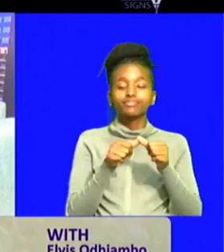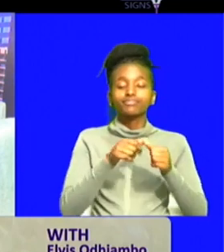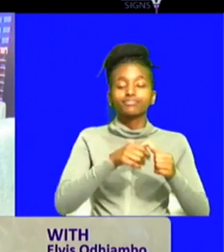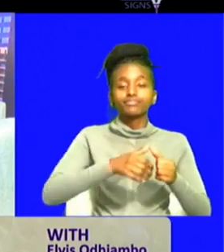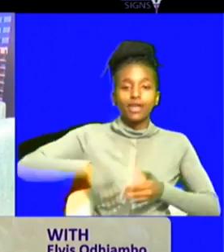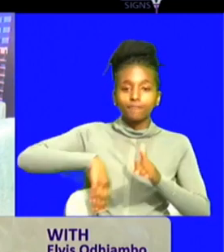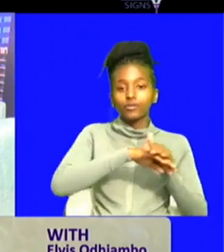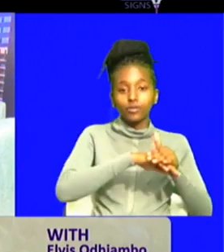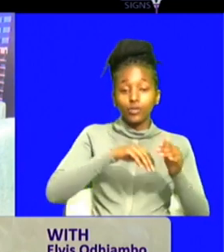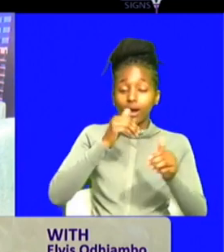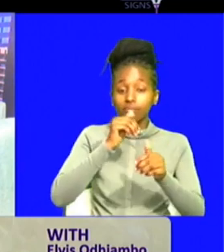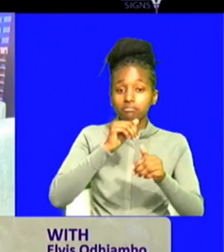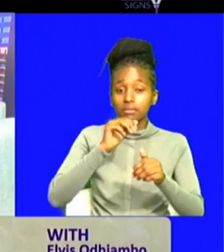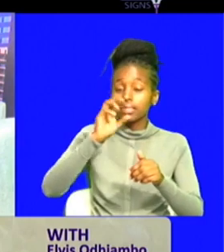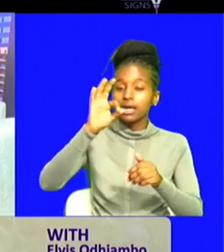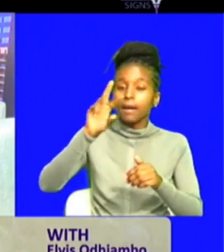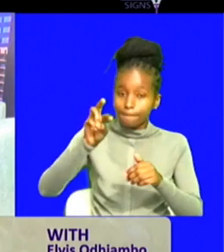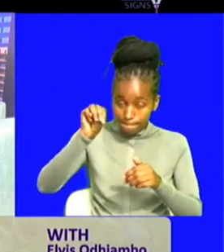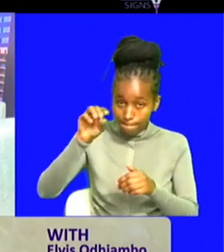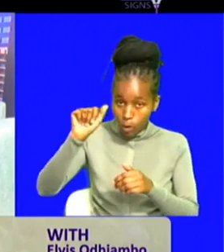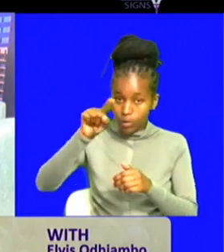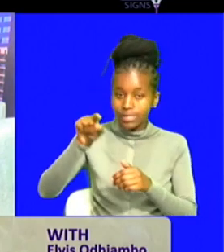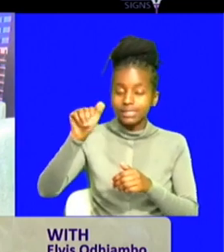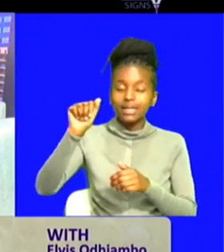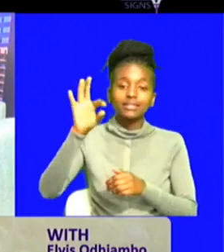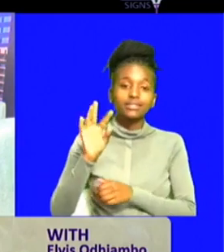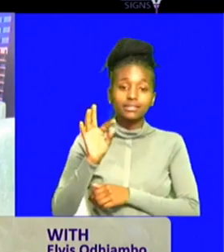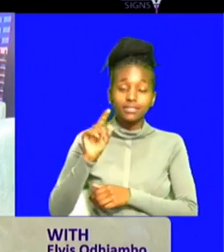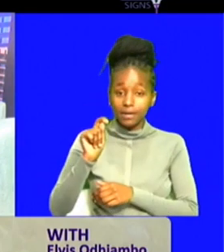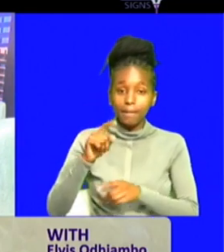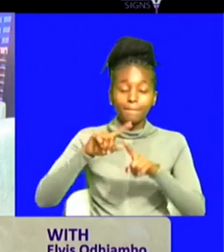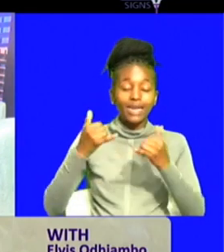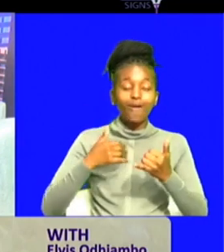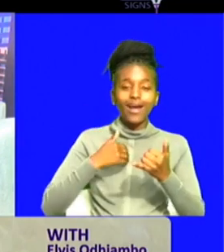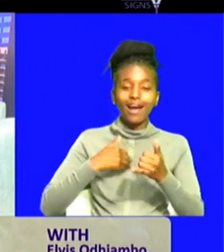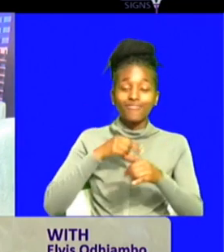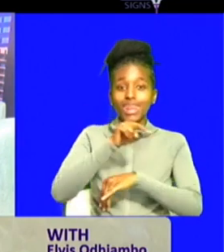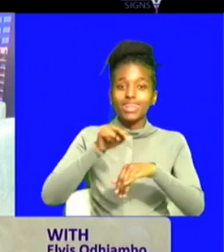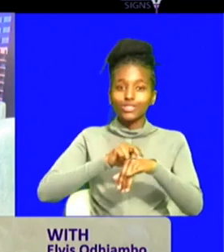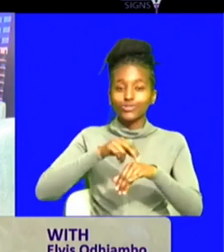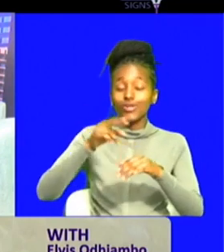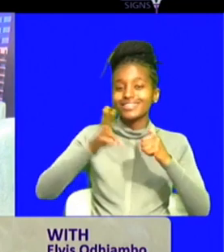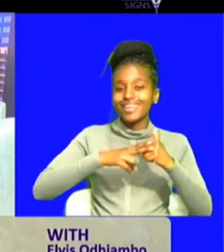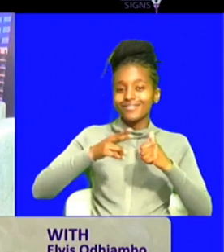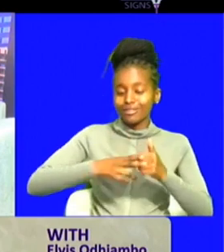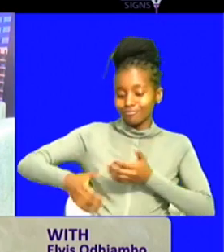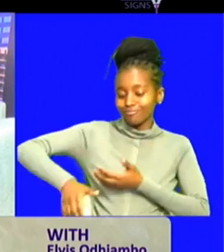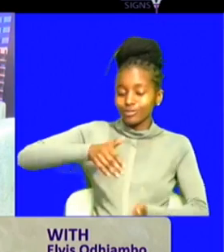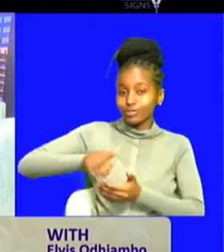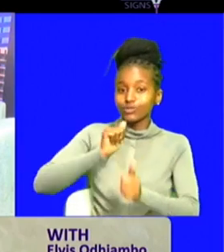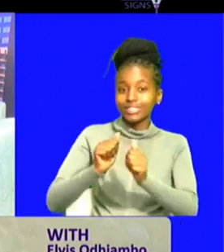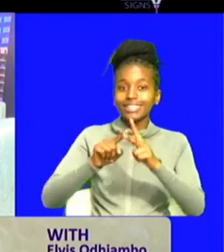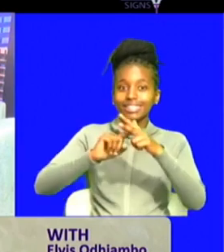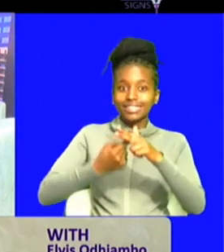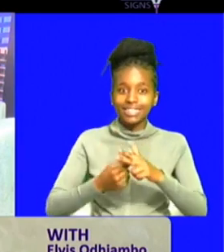Bet Cup finals. Now let's just take a look at the National Sevens circuit that resumes today with the courtesy of